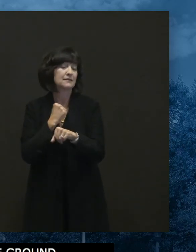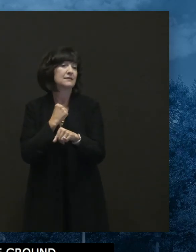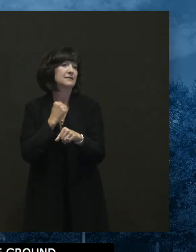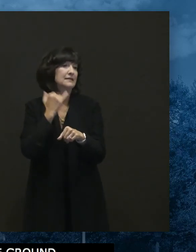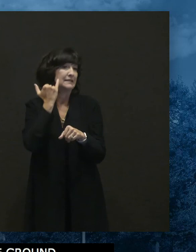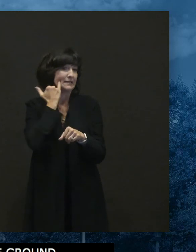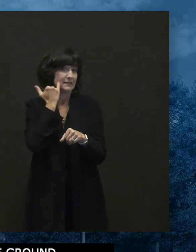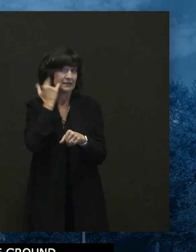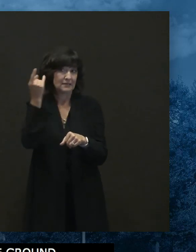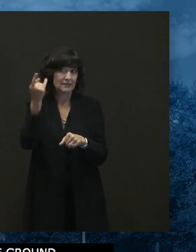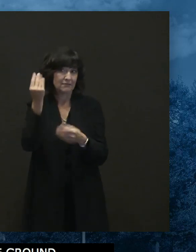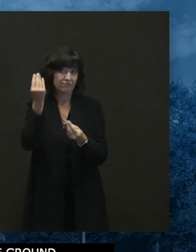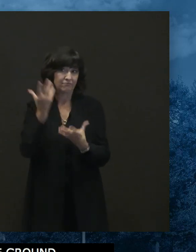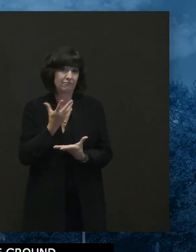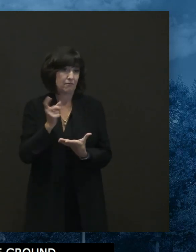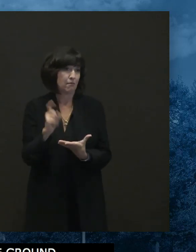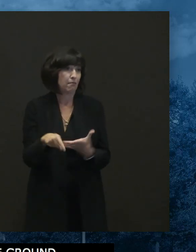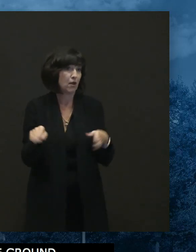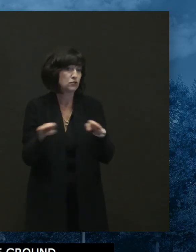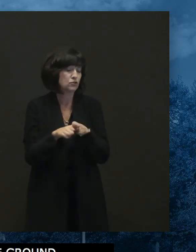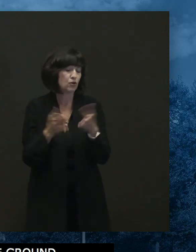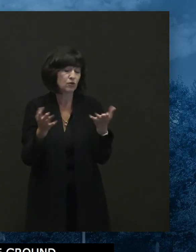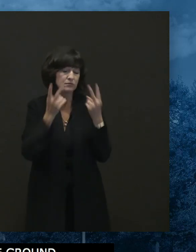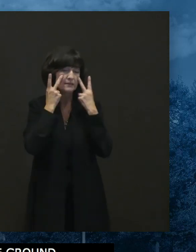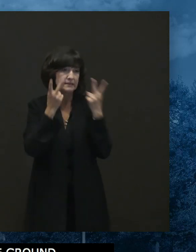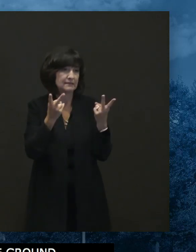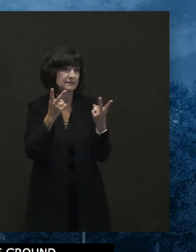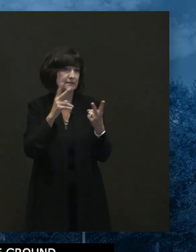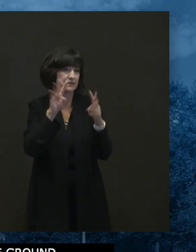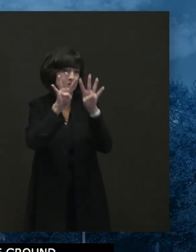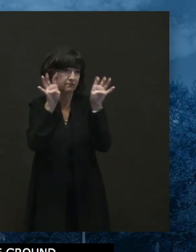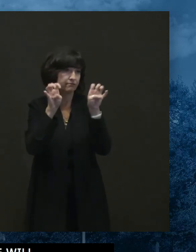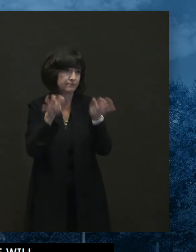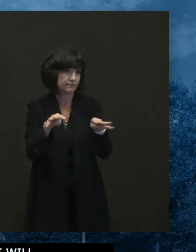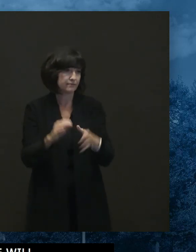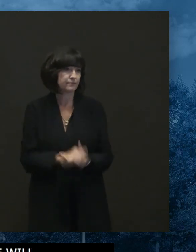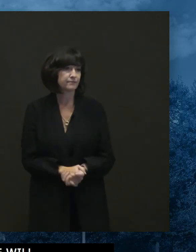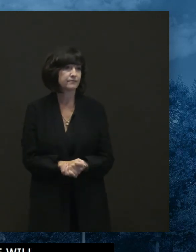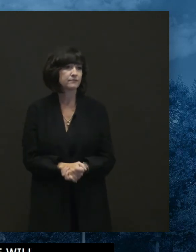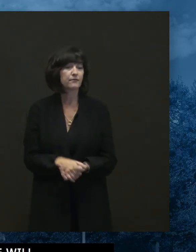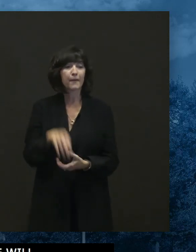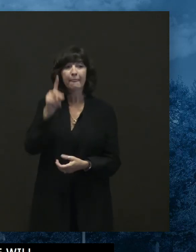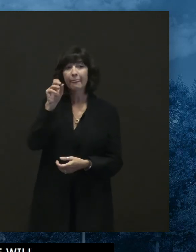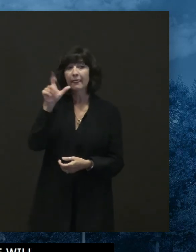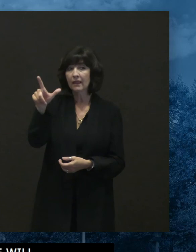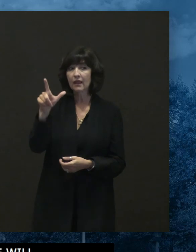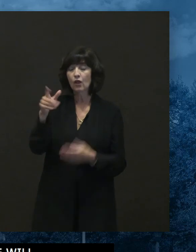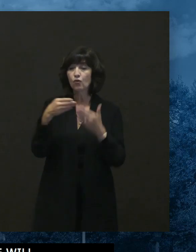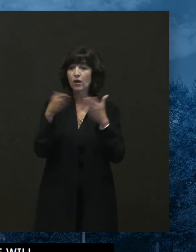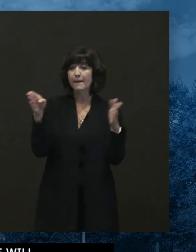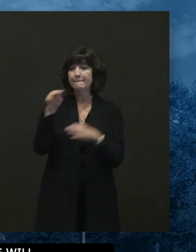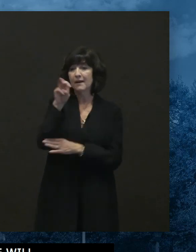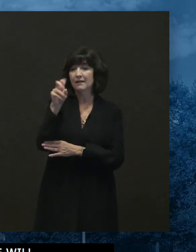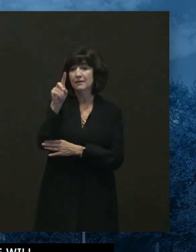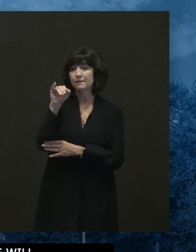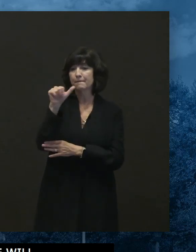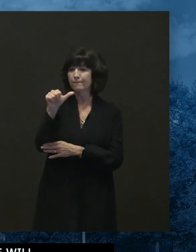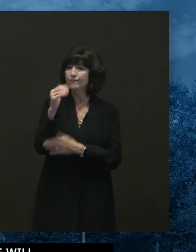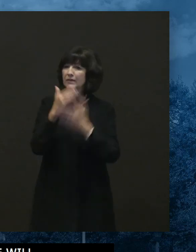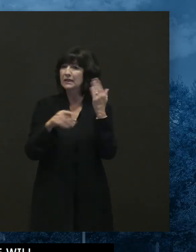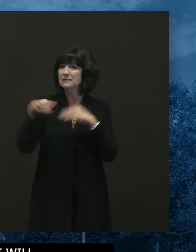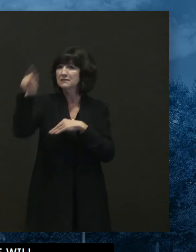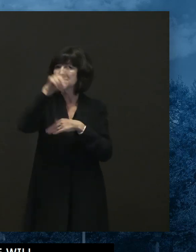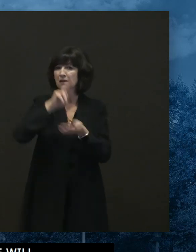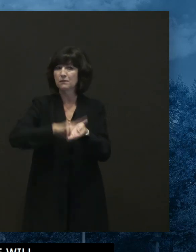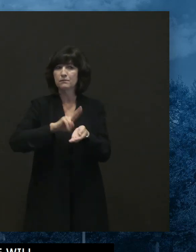will. All right, this is the last question we have today. It's from Nick Ciolino at Delaware Public Media. A few long-term care facilities have seen